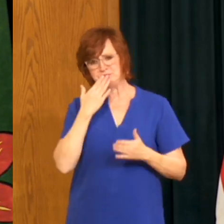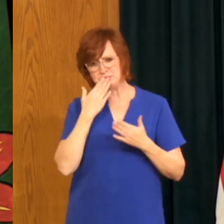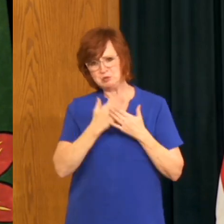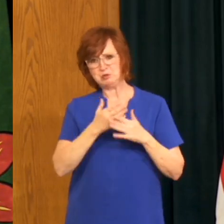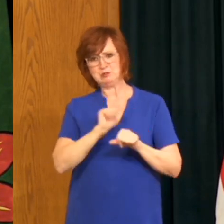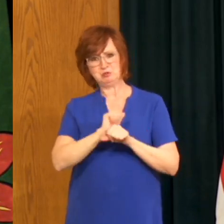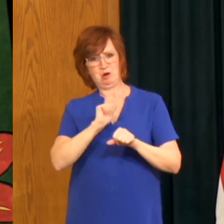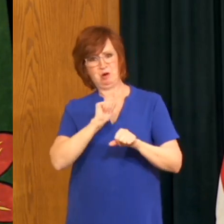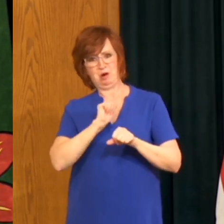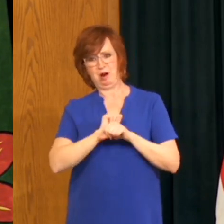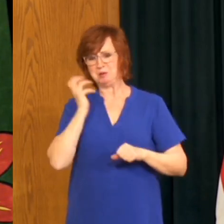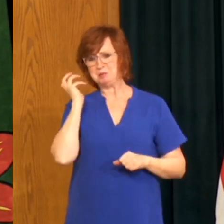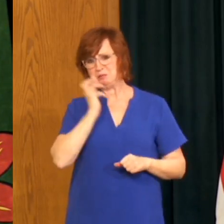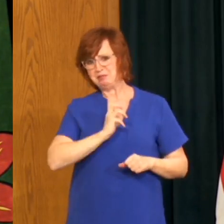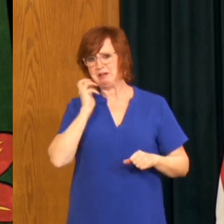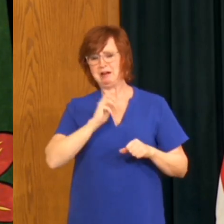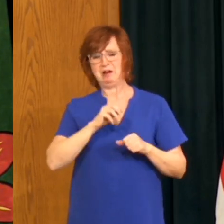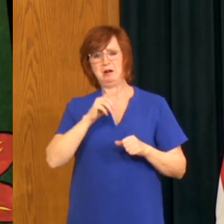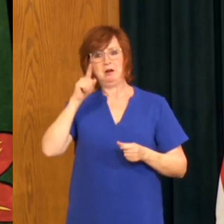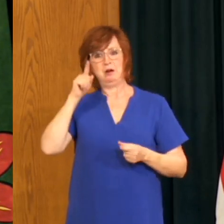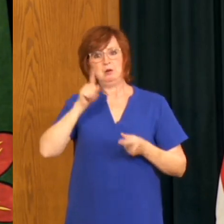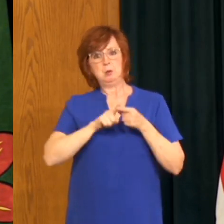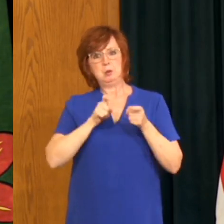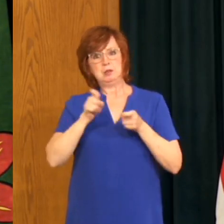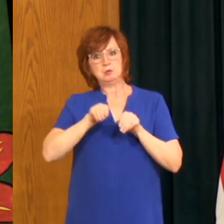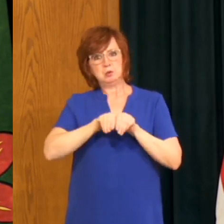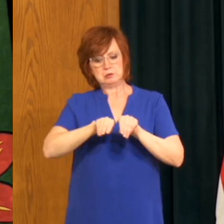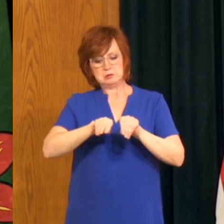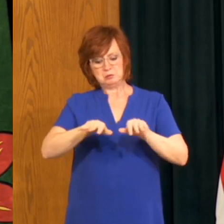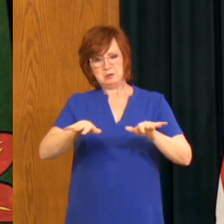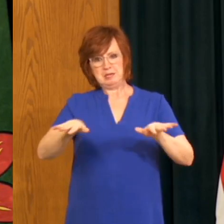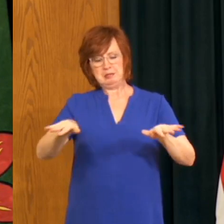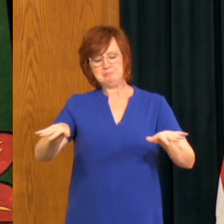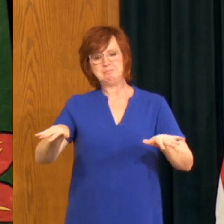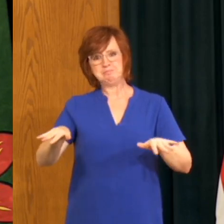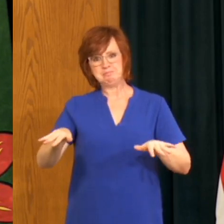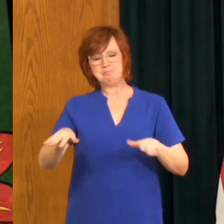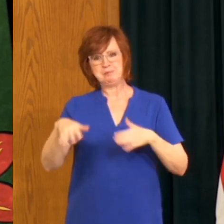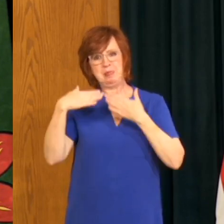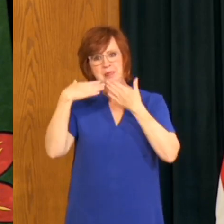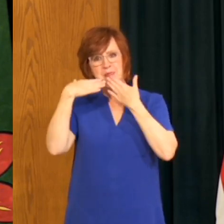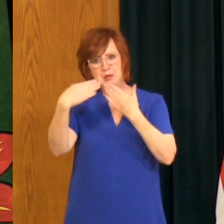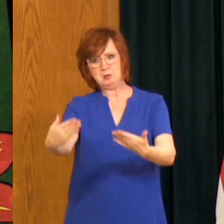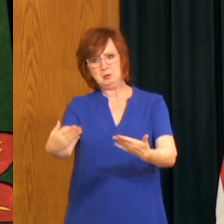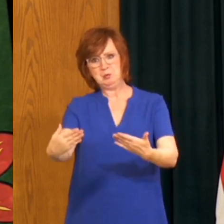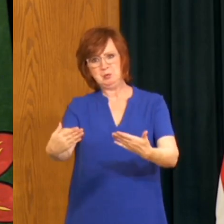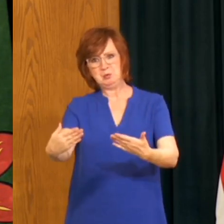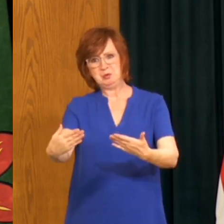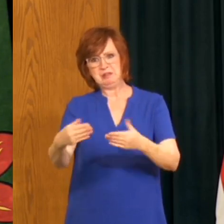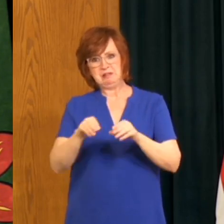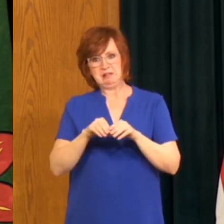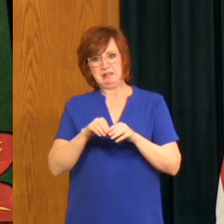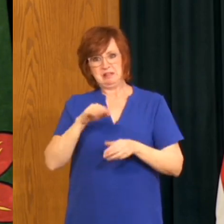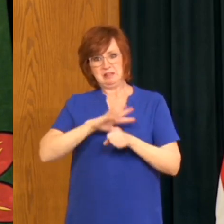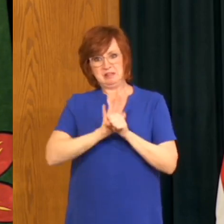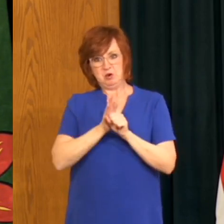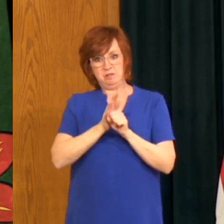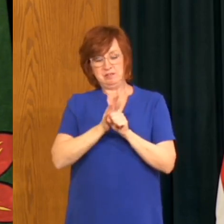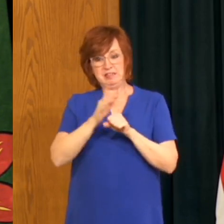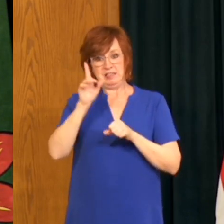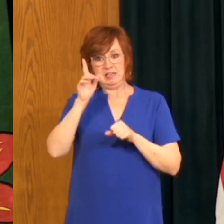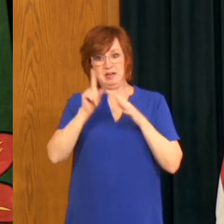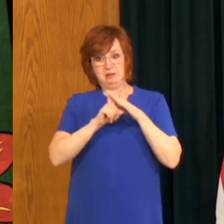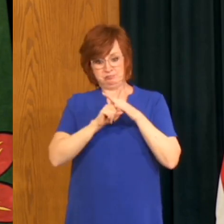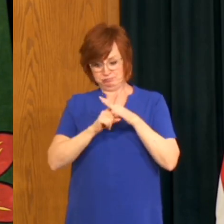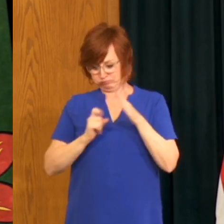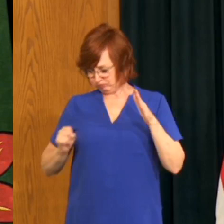to say thank you for that. This virus has not disappeared. COVID cases still continue to increase